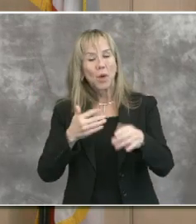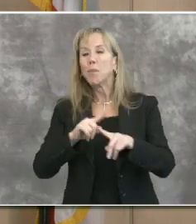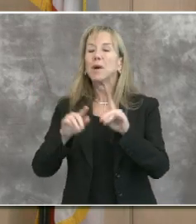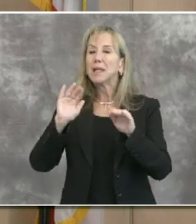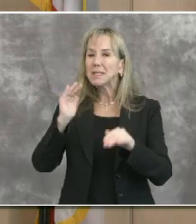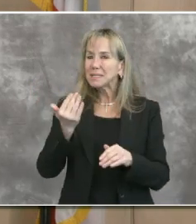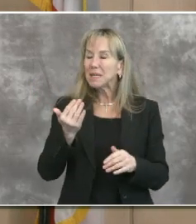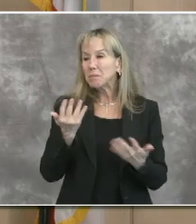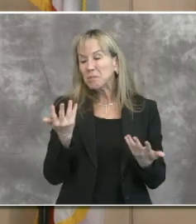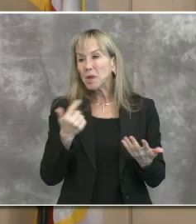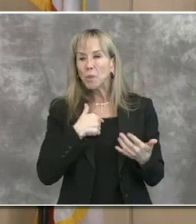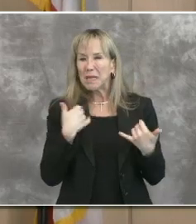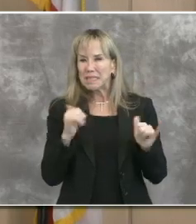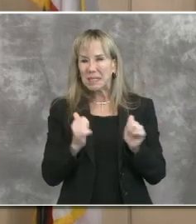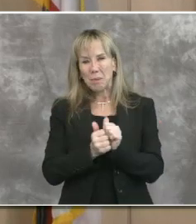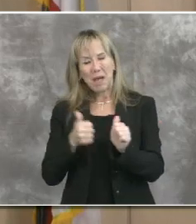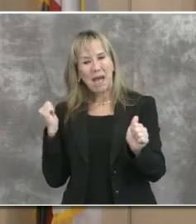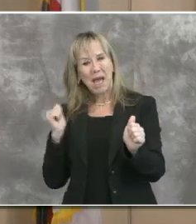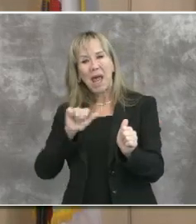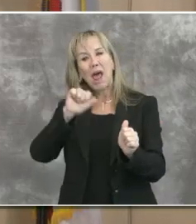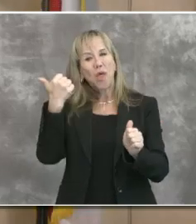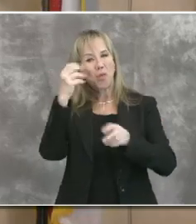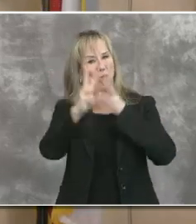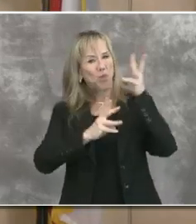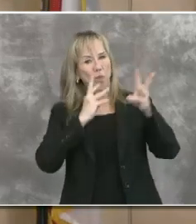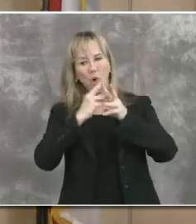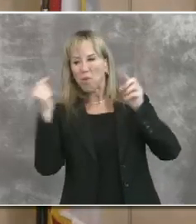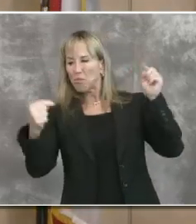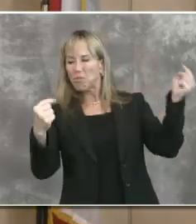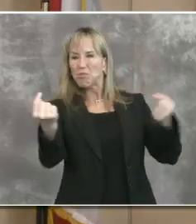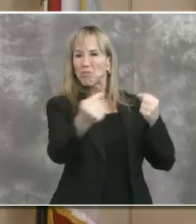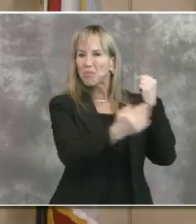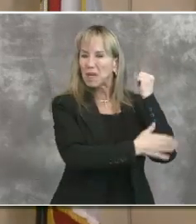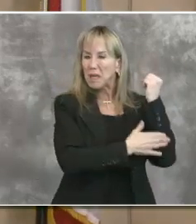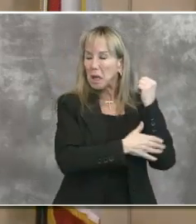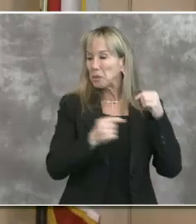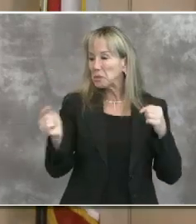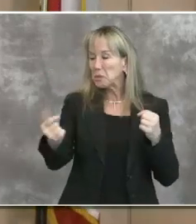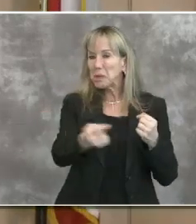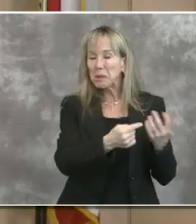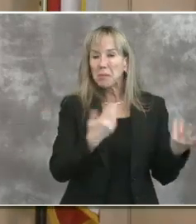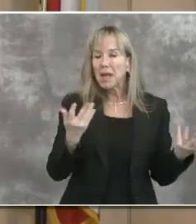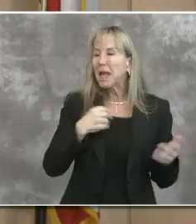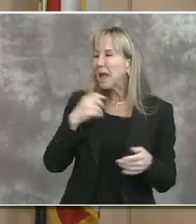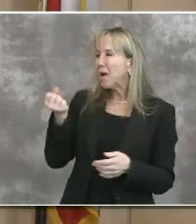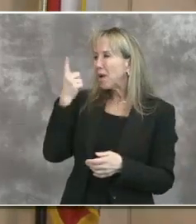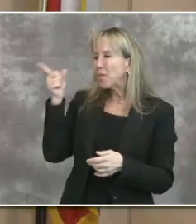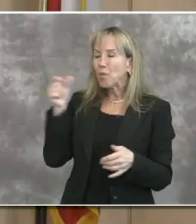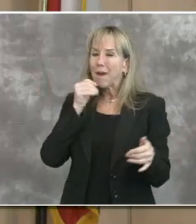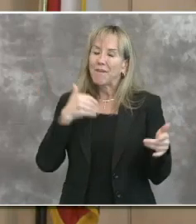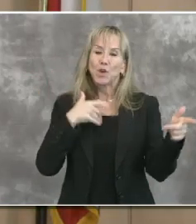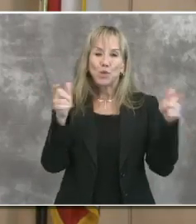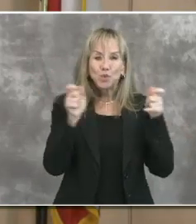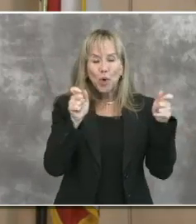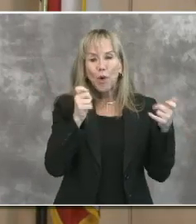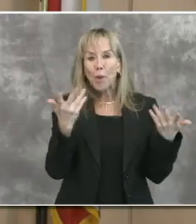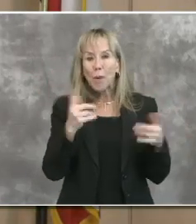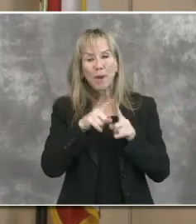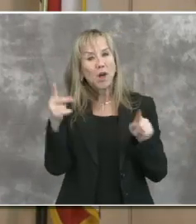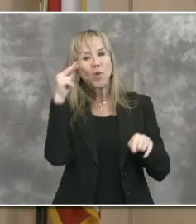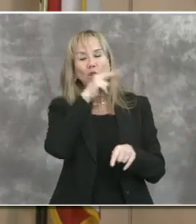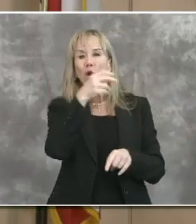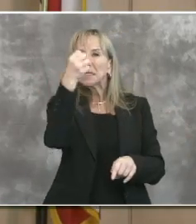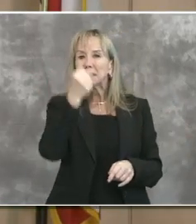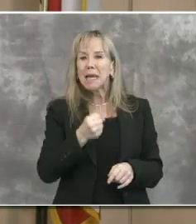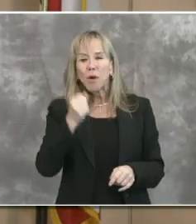other countries were able to accomplish. And I understand much of that is out of the county's control, but when you look at like what South Korea